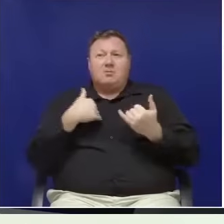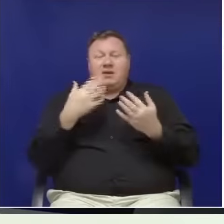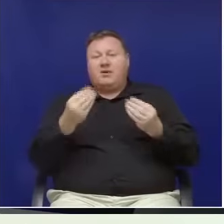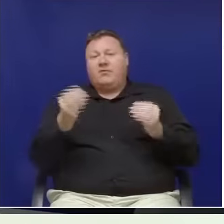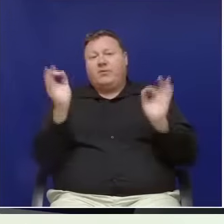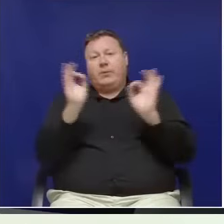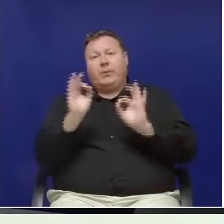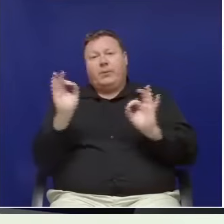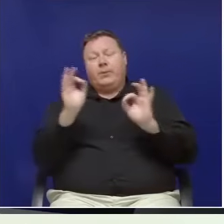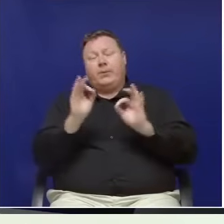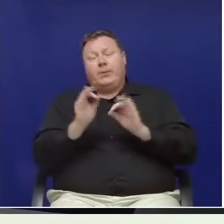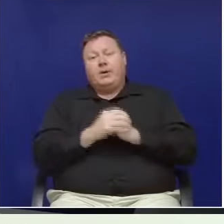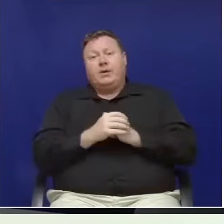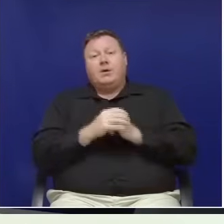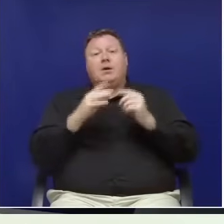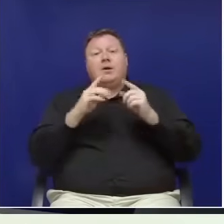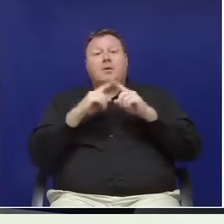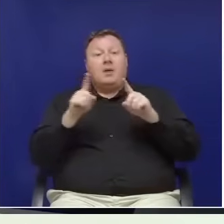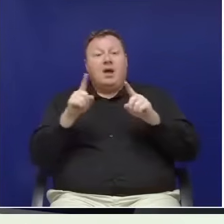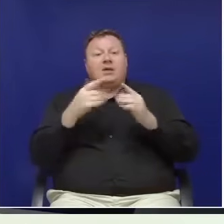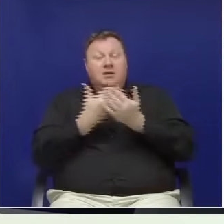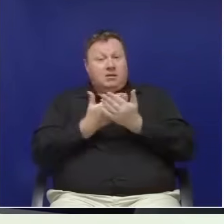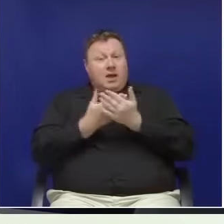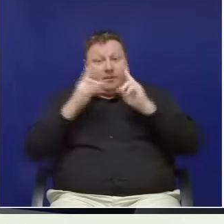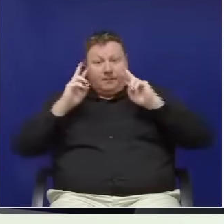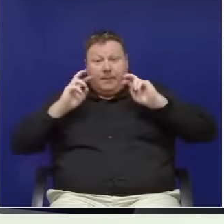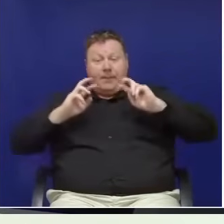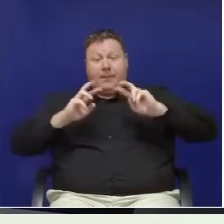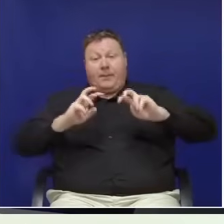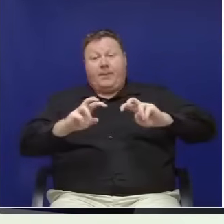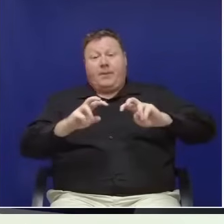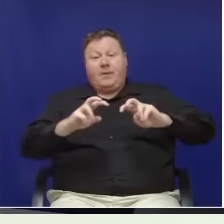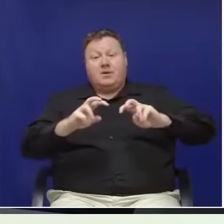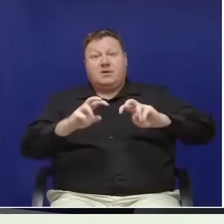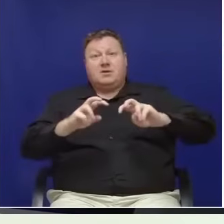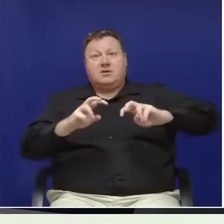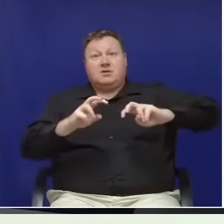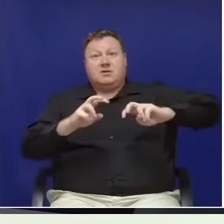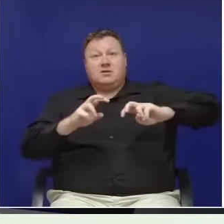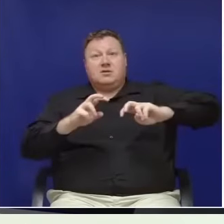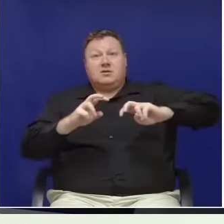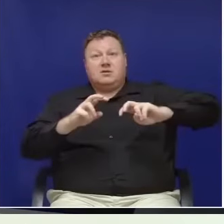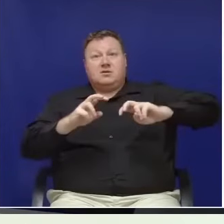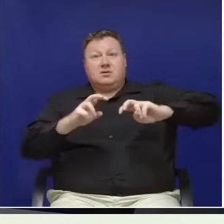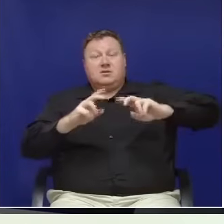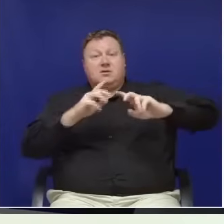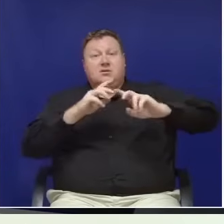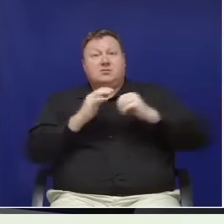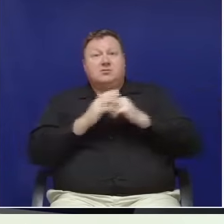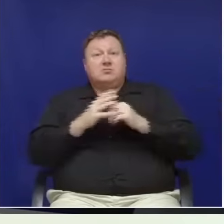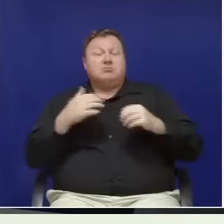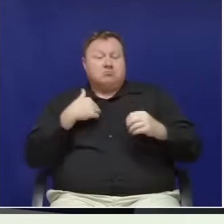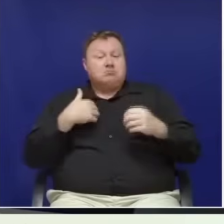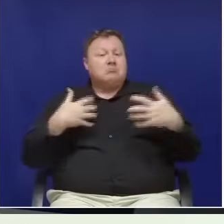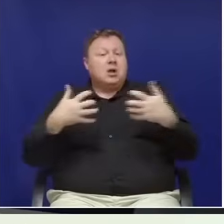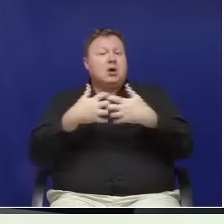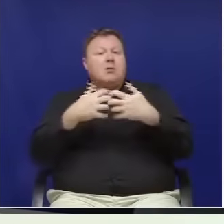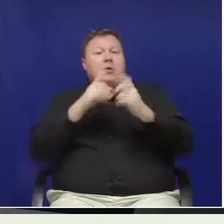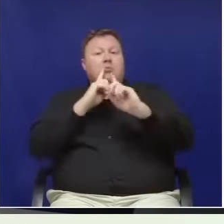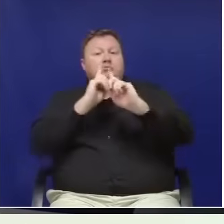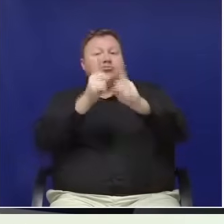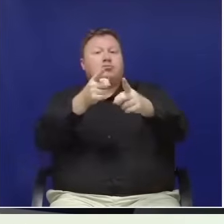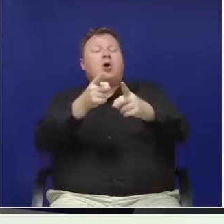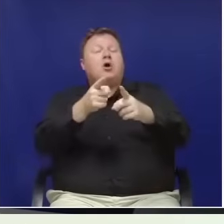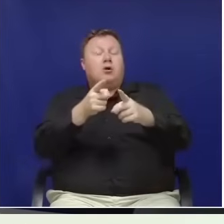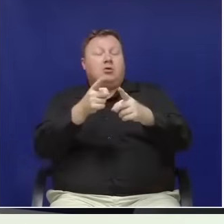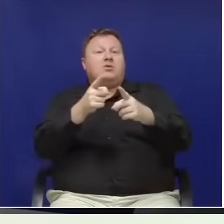but I will investigate and I will then comply and ensure that